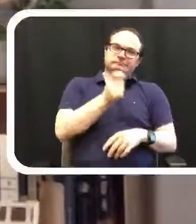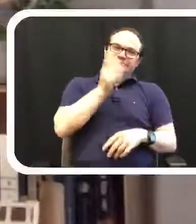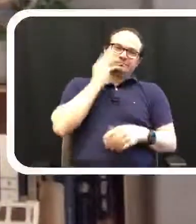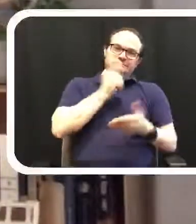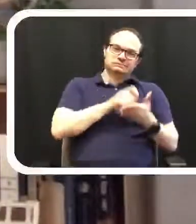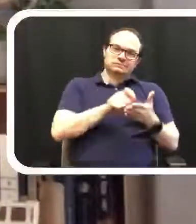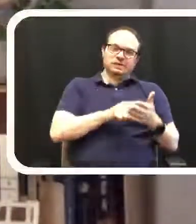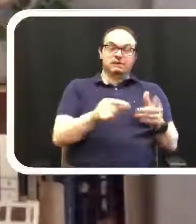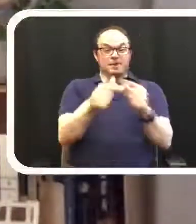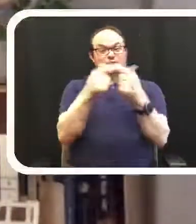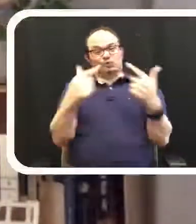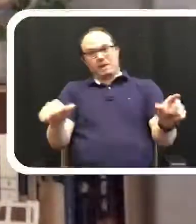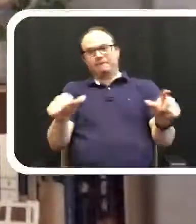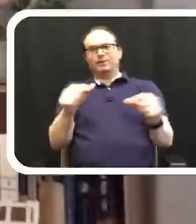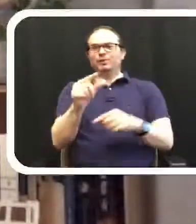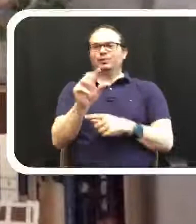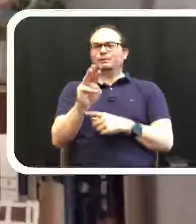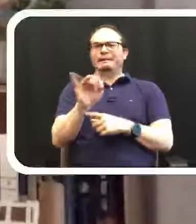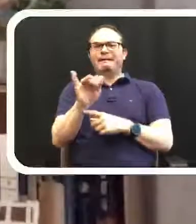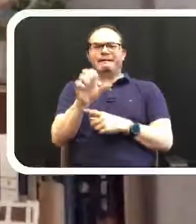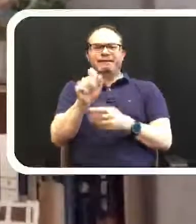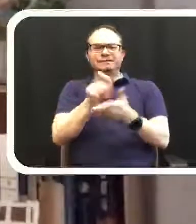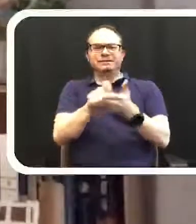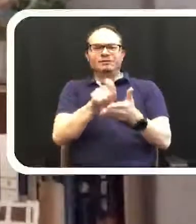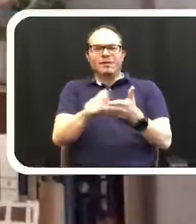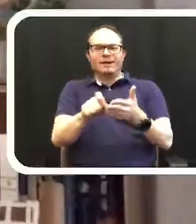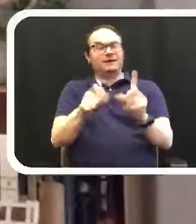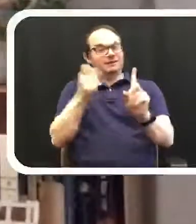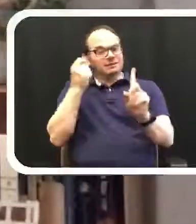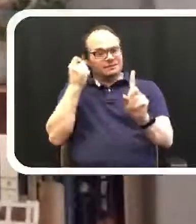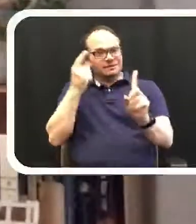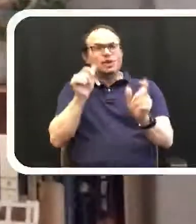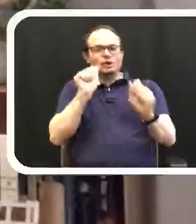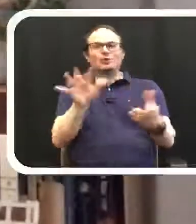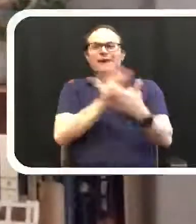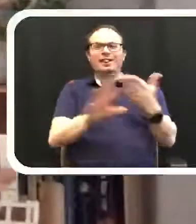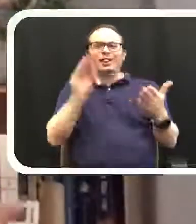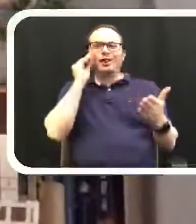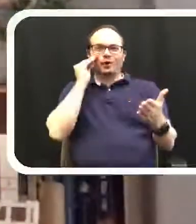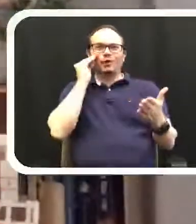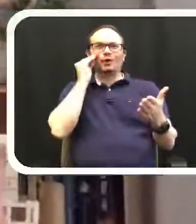and mechanics and those sorts of things, first of all, you can learn